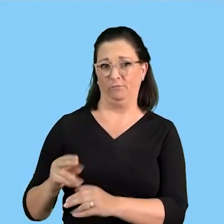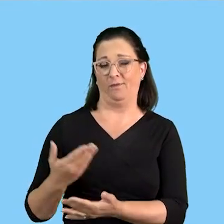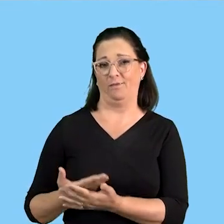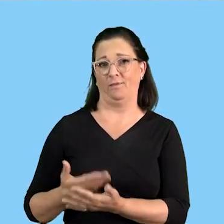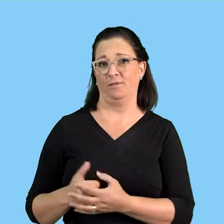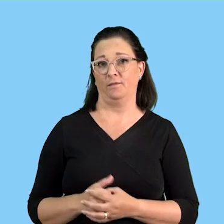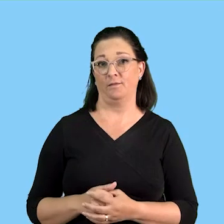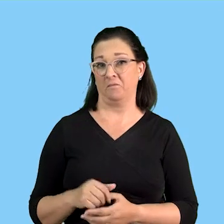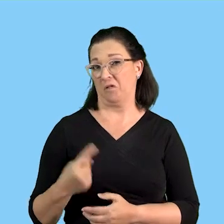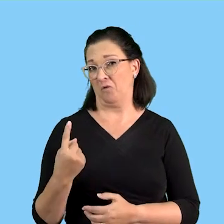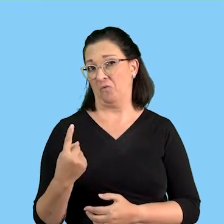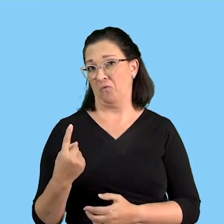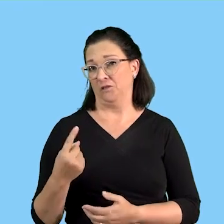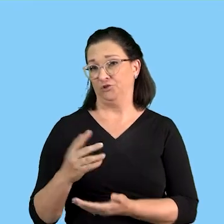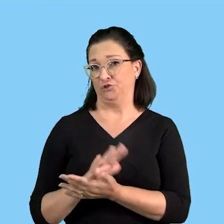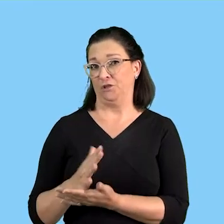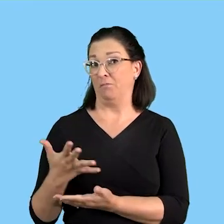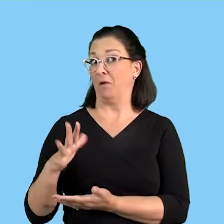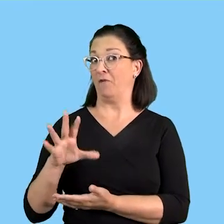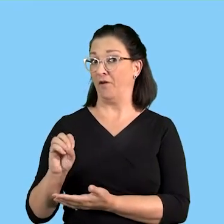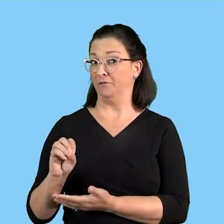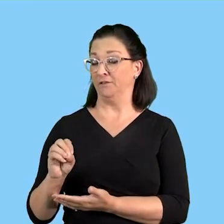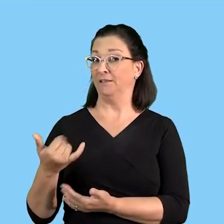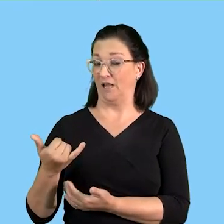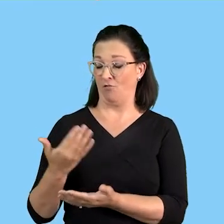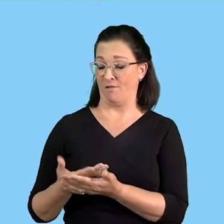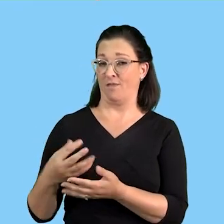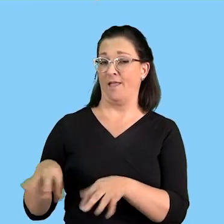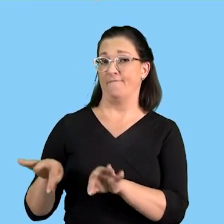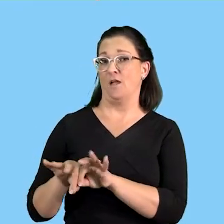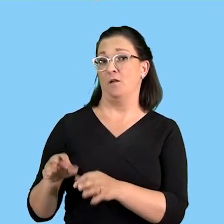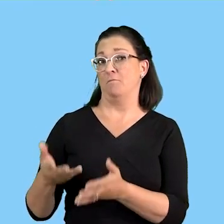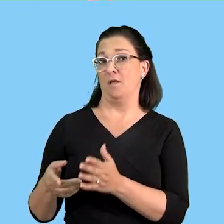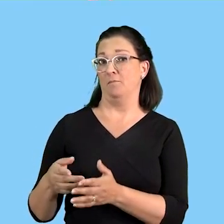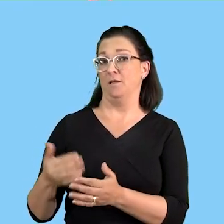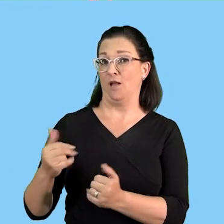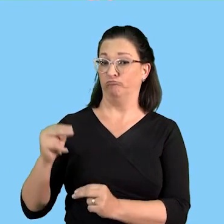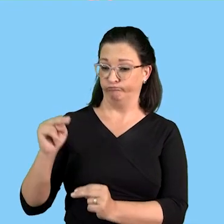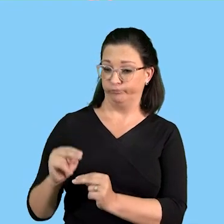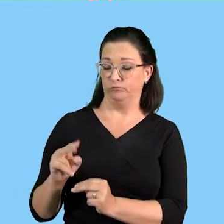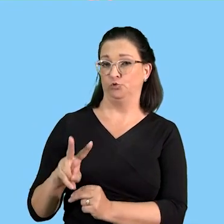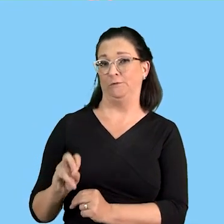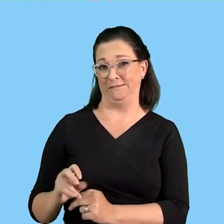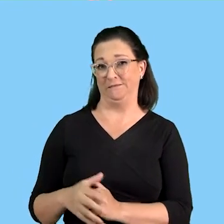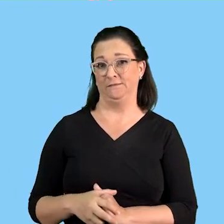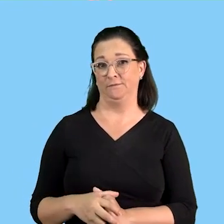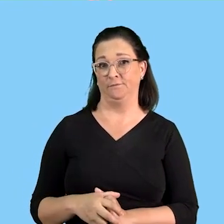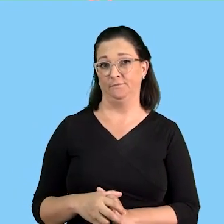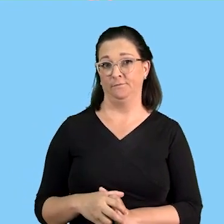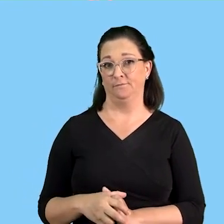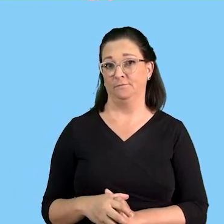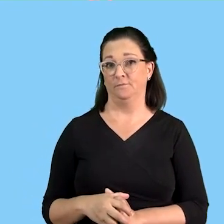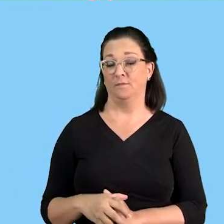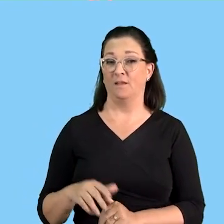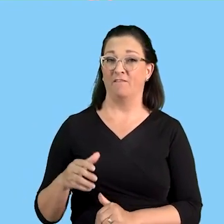if the share price, meaning if one share was 50 Rand, it can drop in value to be maybe 20